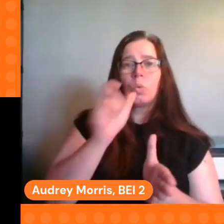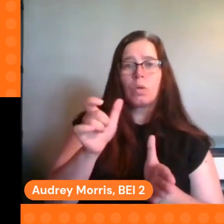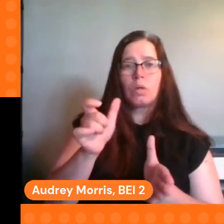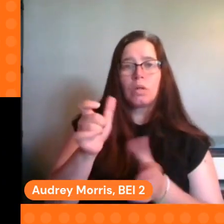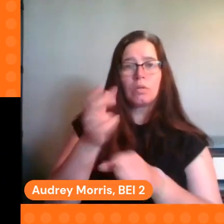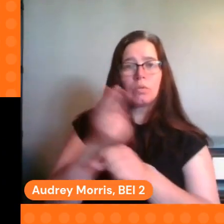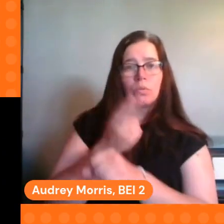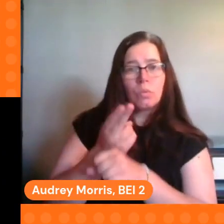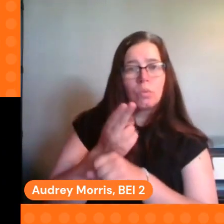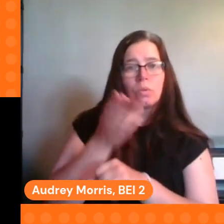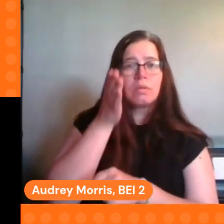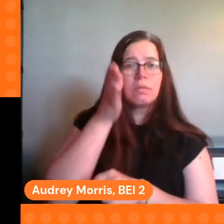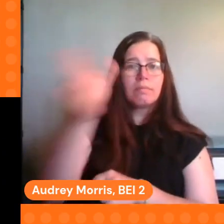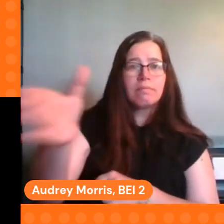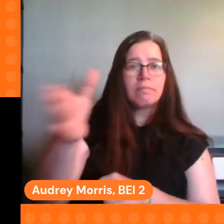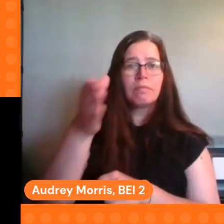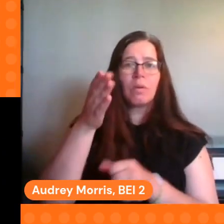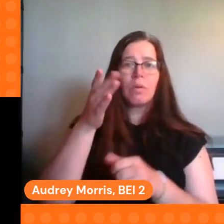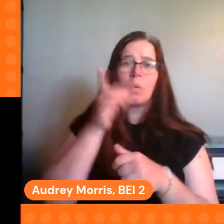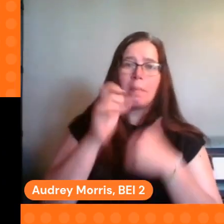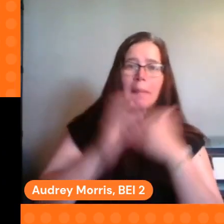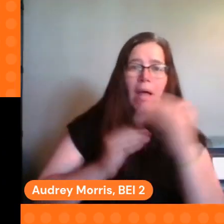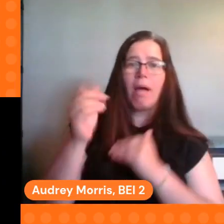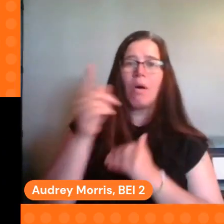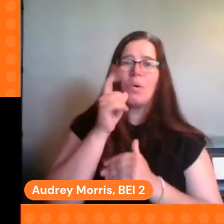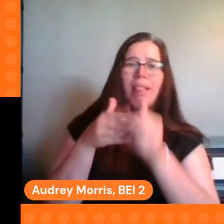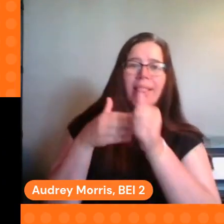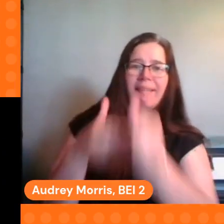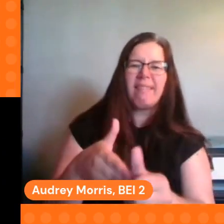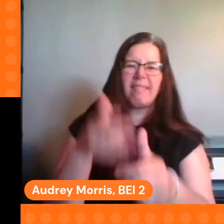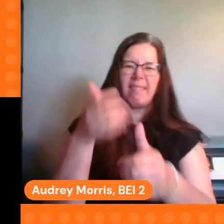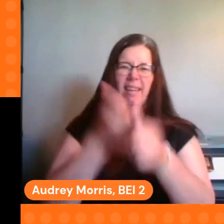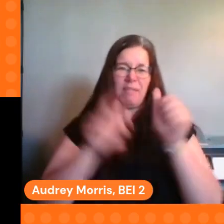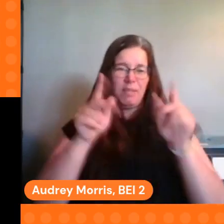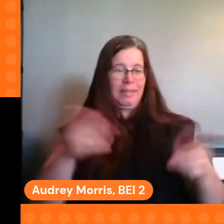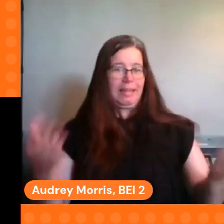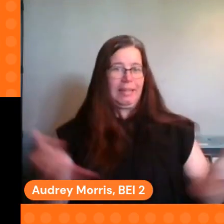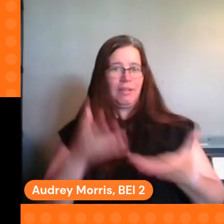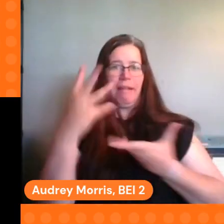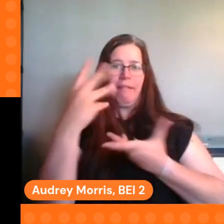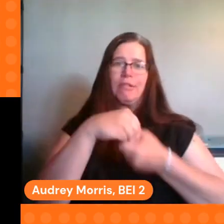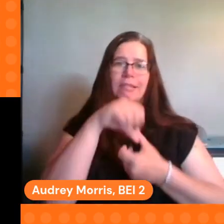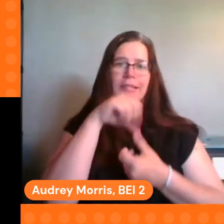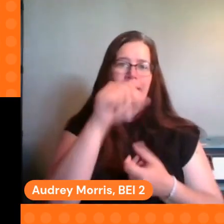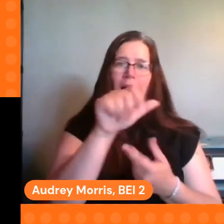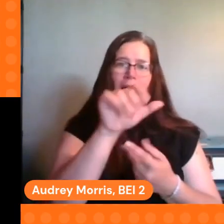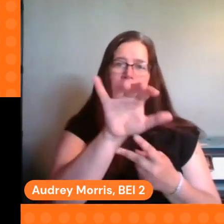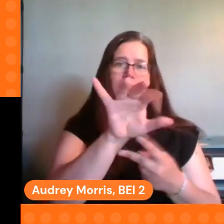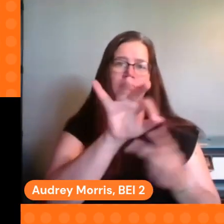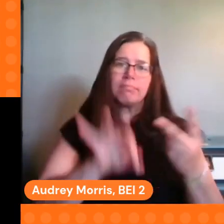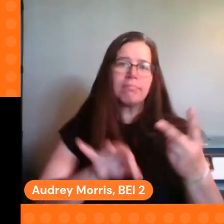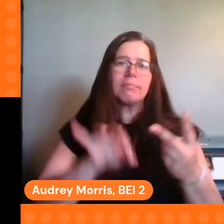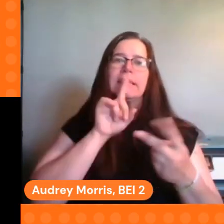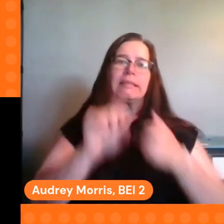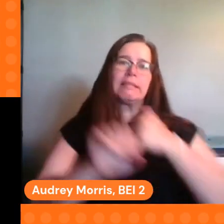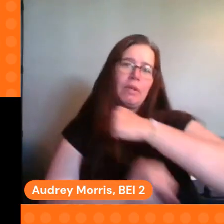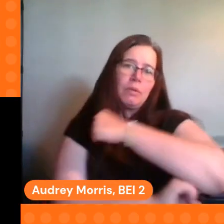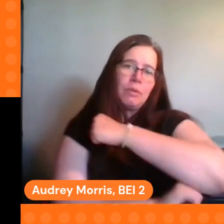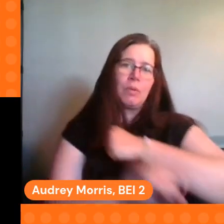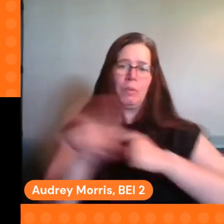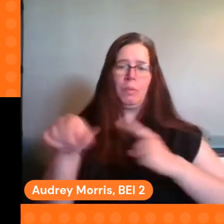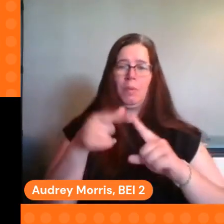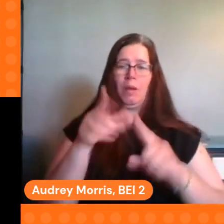it, and lead with it. To everyone here, inclusion isn't a feature, it's a foundation. And when we code for